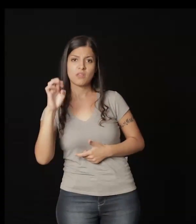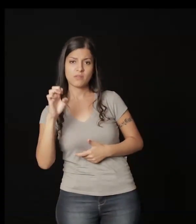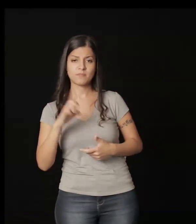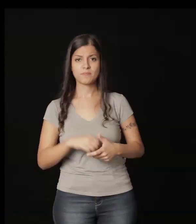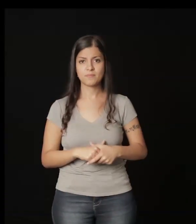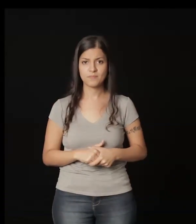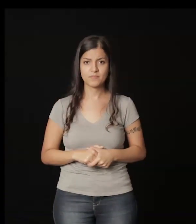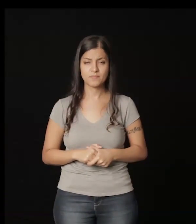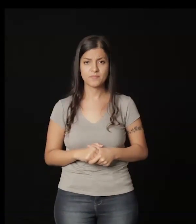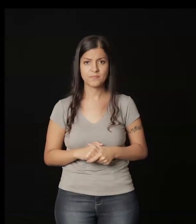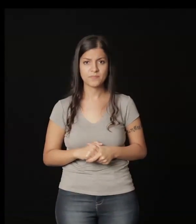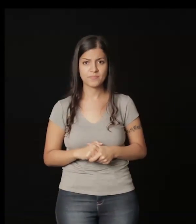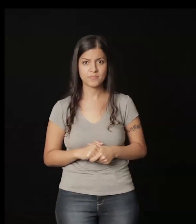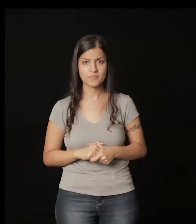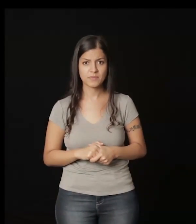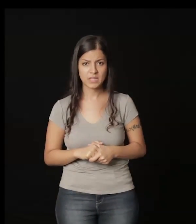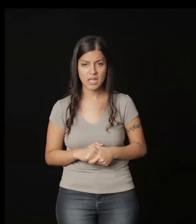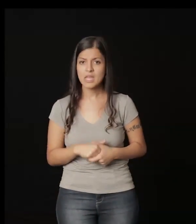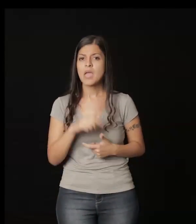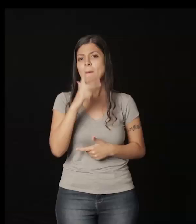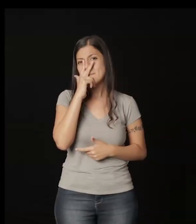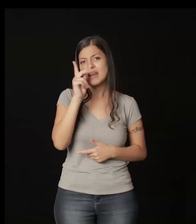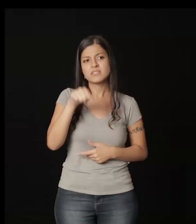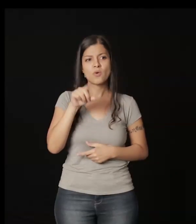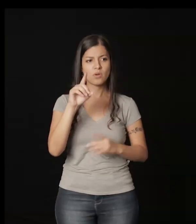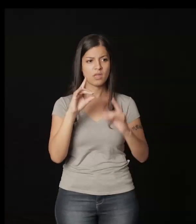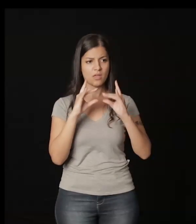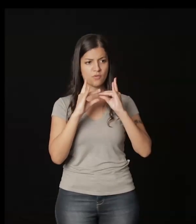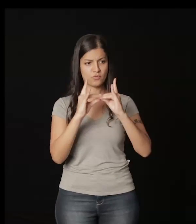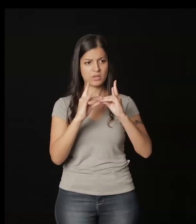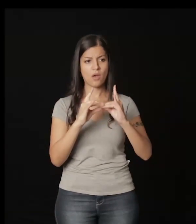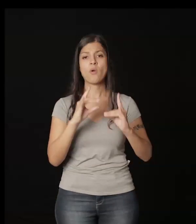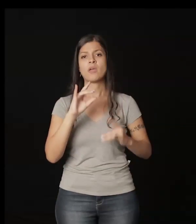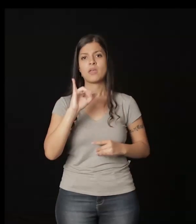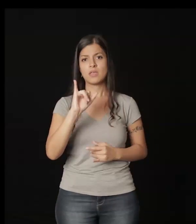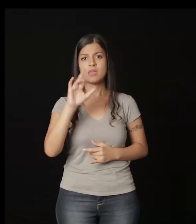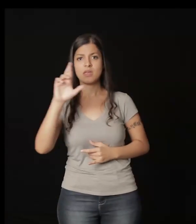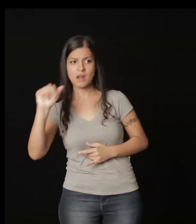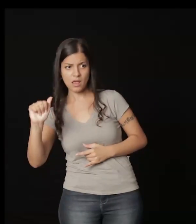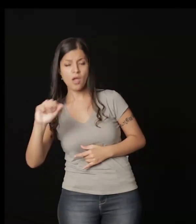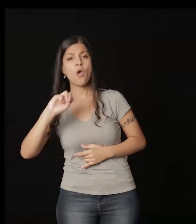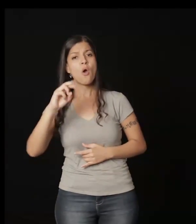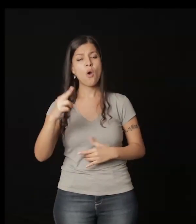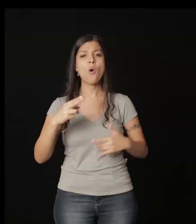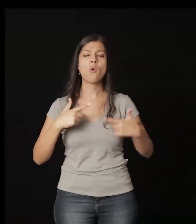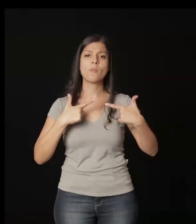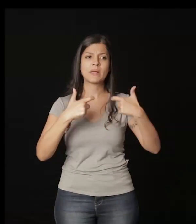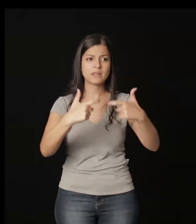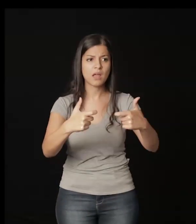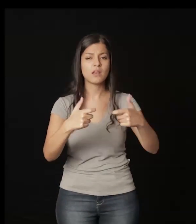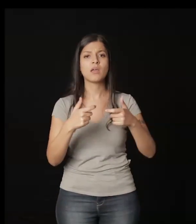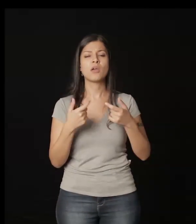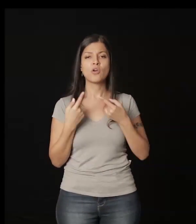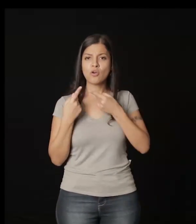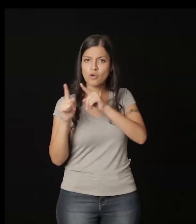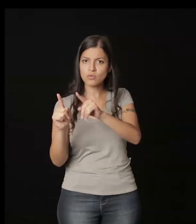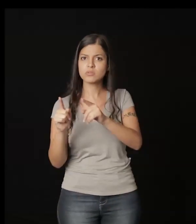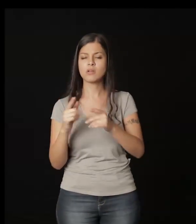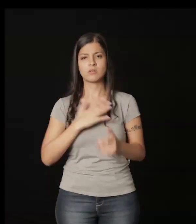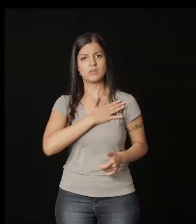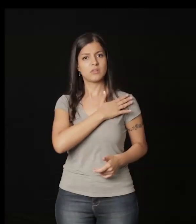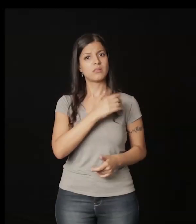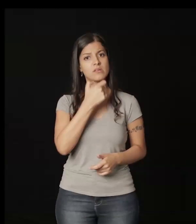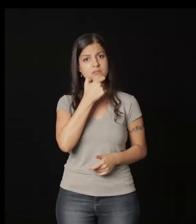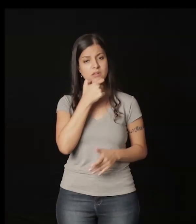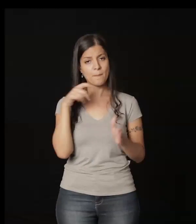know, the Troubles in Northern Ireland. So it might be an IRA funeral or a running battle with the British Army. And